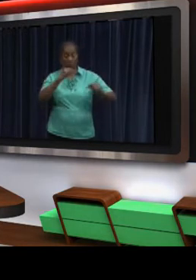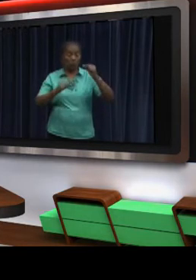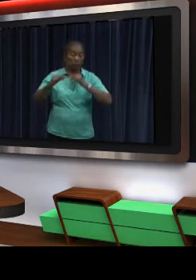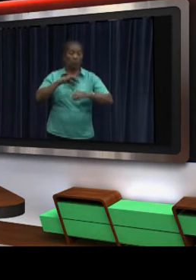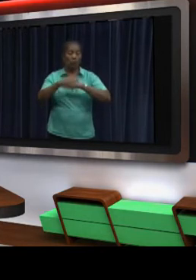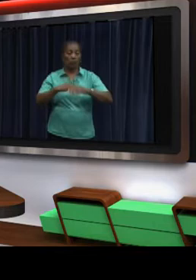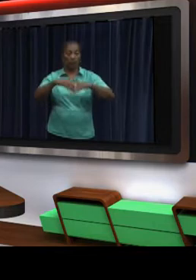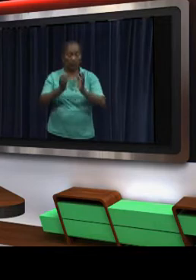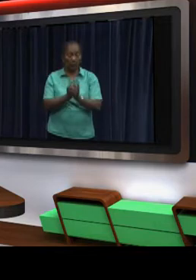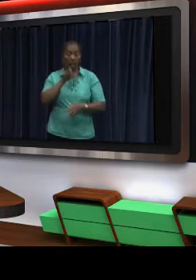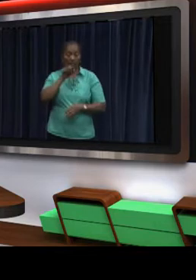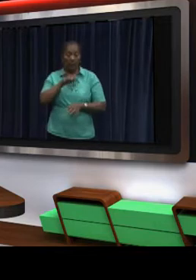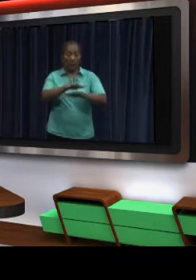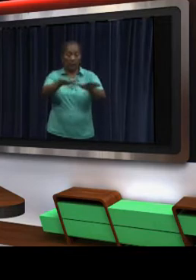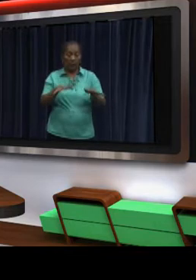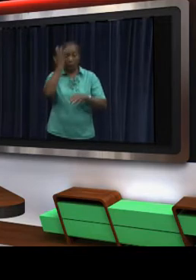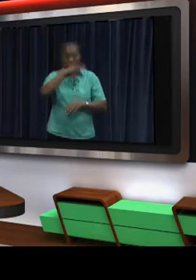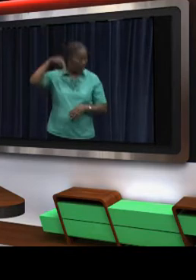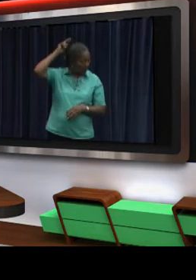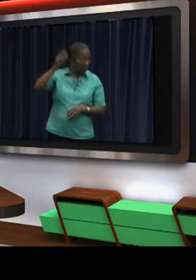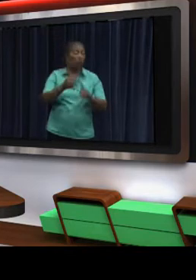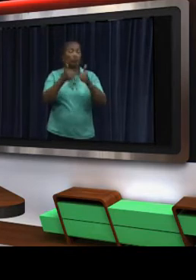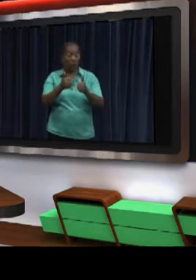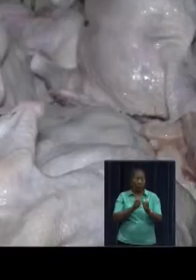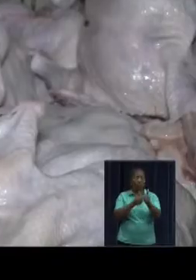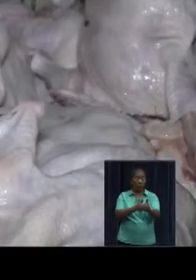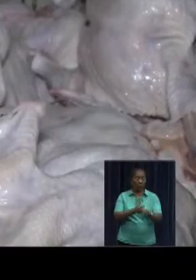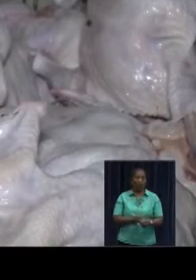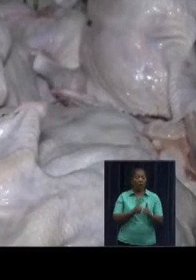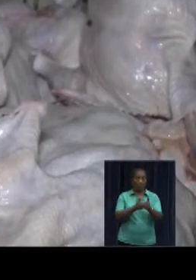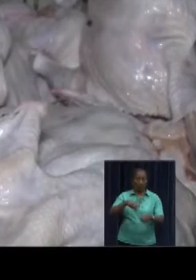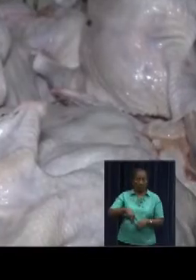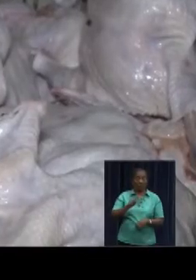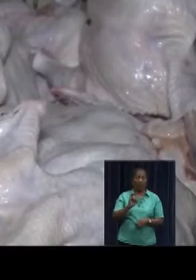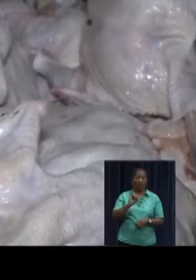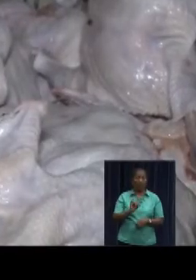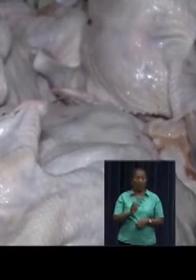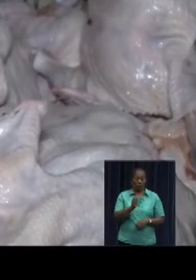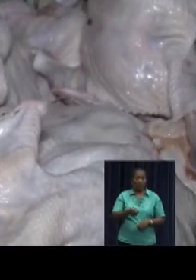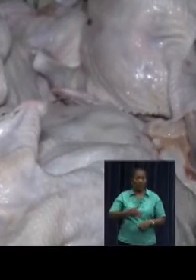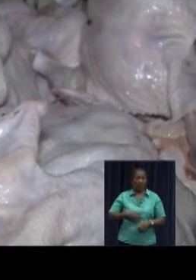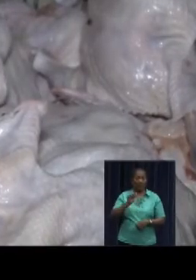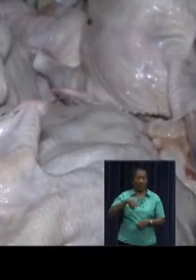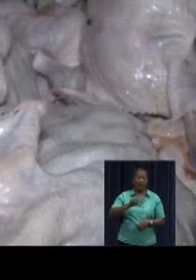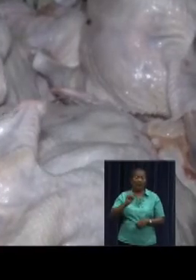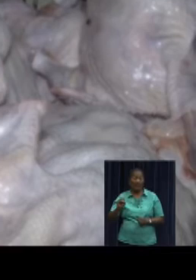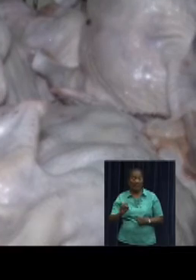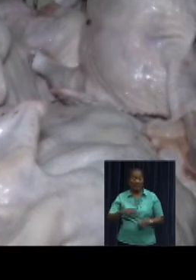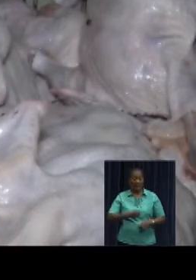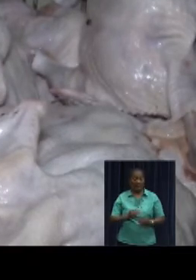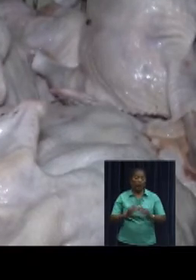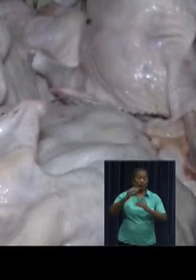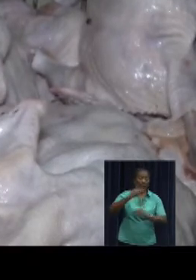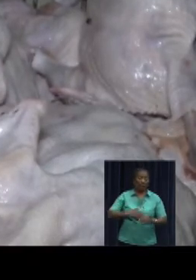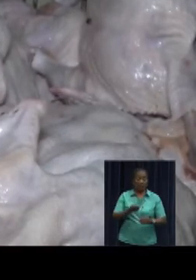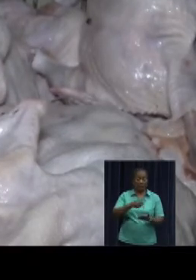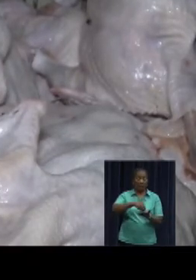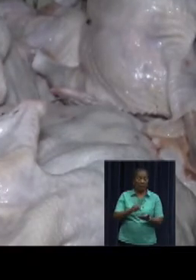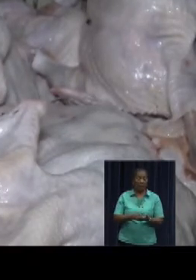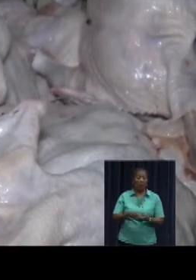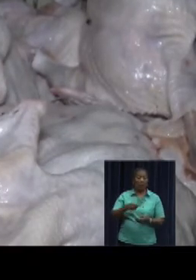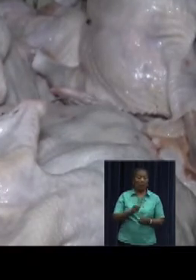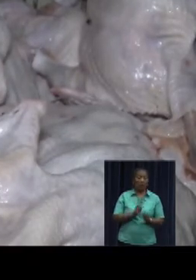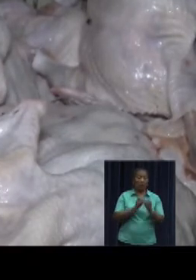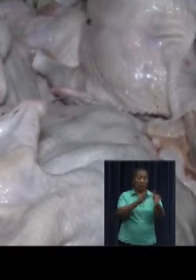public preliminary meeting in the National Assembly. The debate will be monitored by the Association of